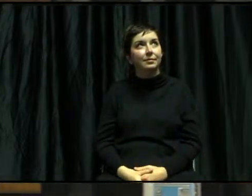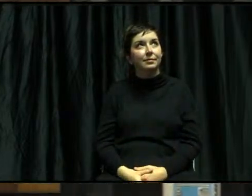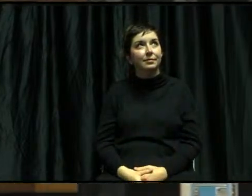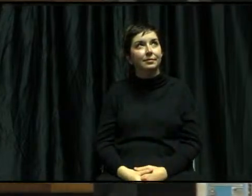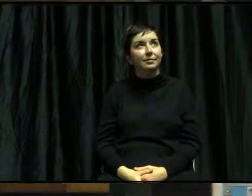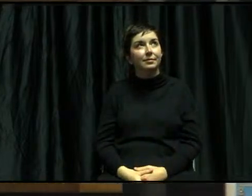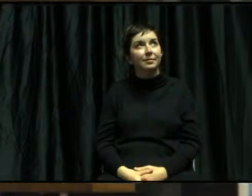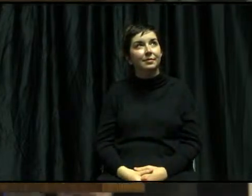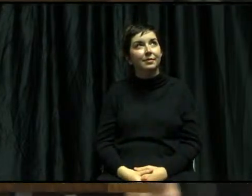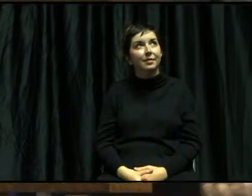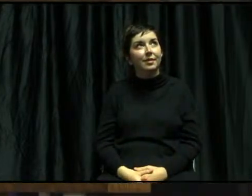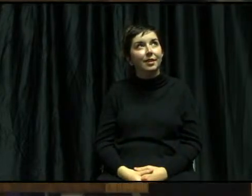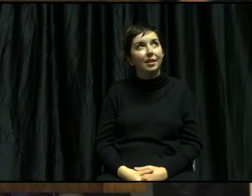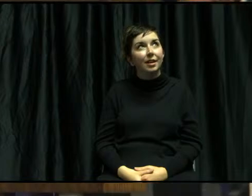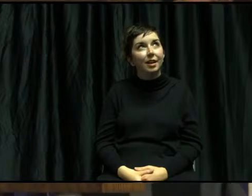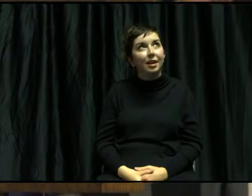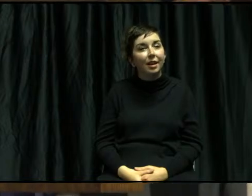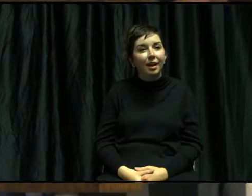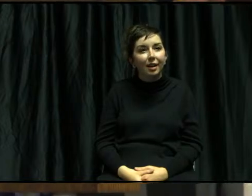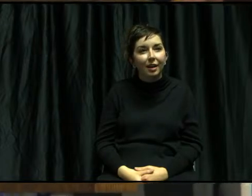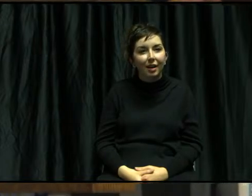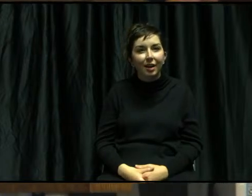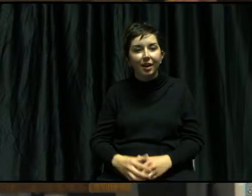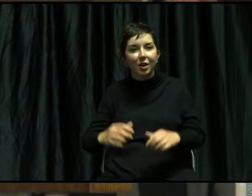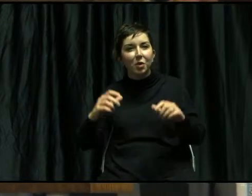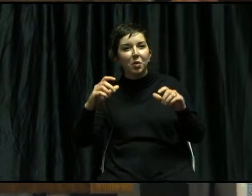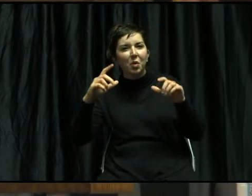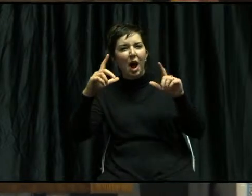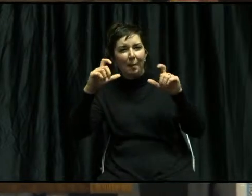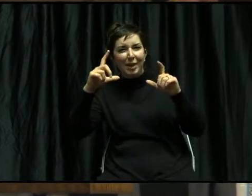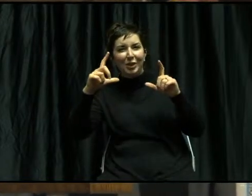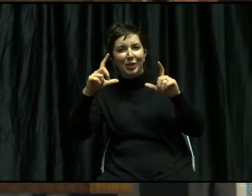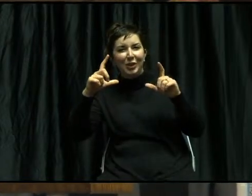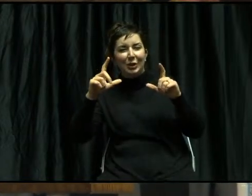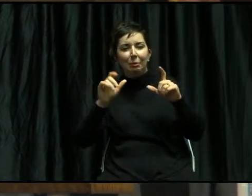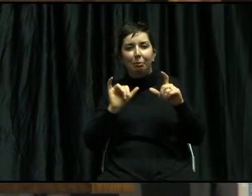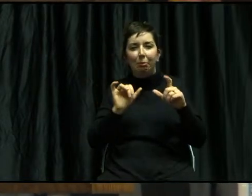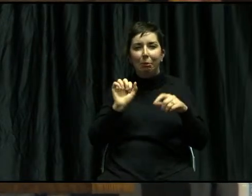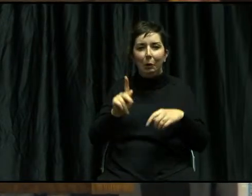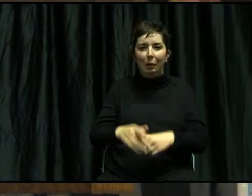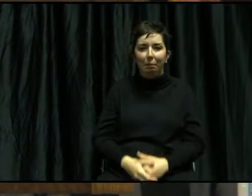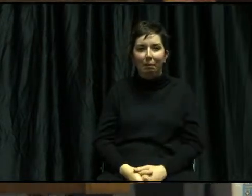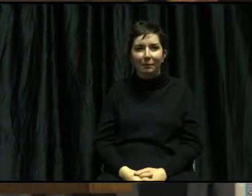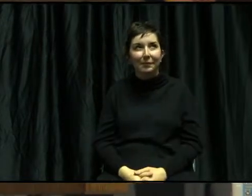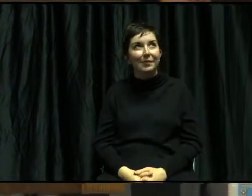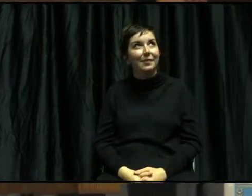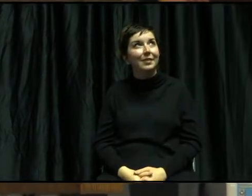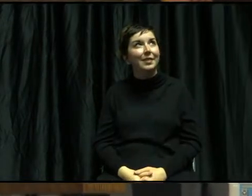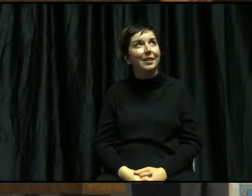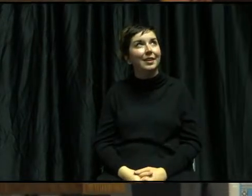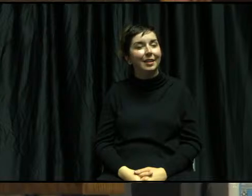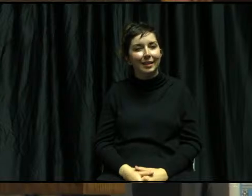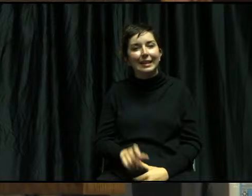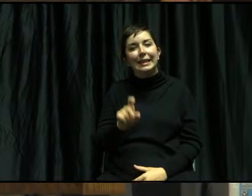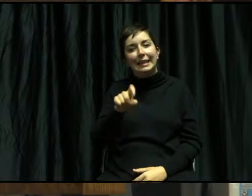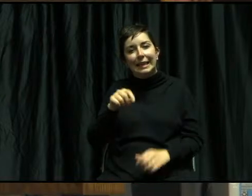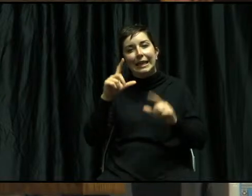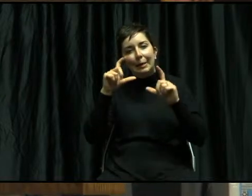He said to come here. Oh, you got a good picture? All right, get the picture. Got to get the picture.